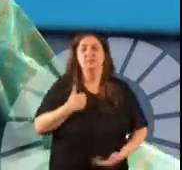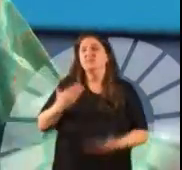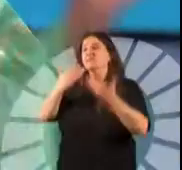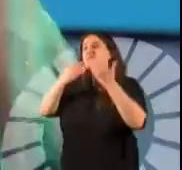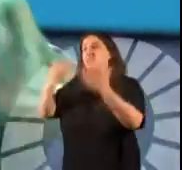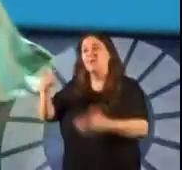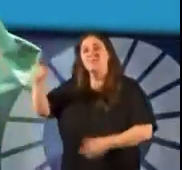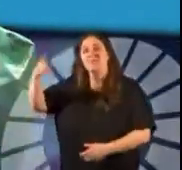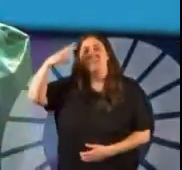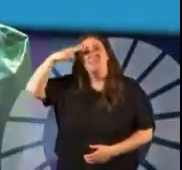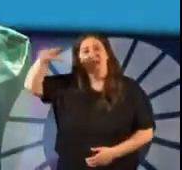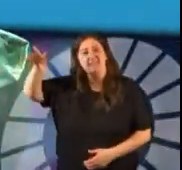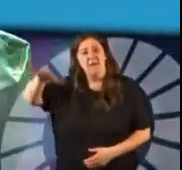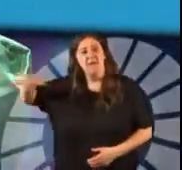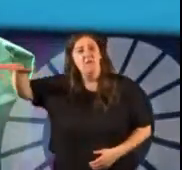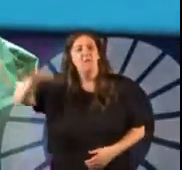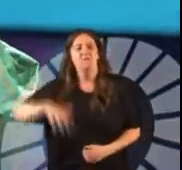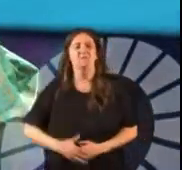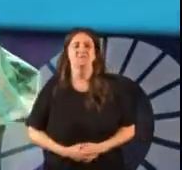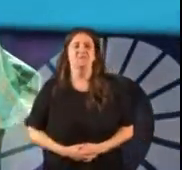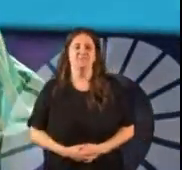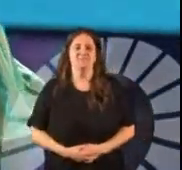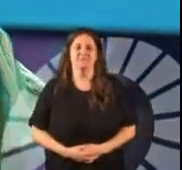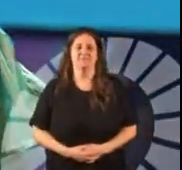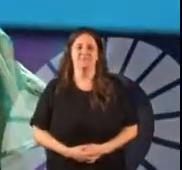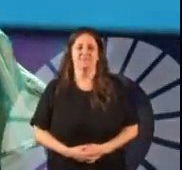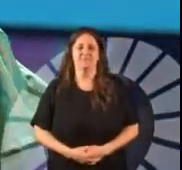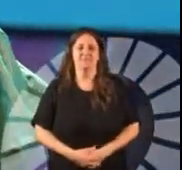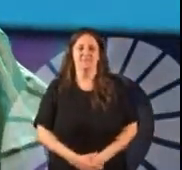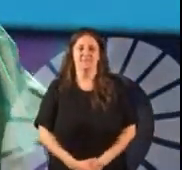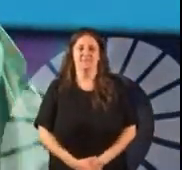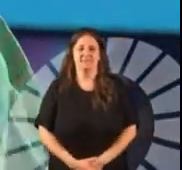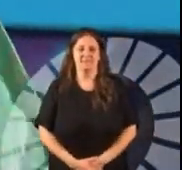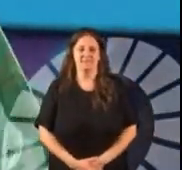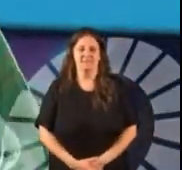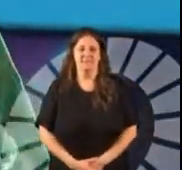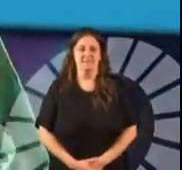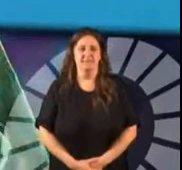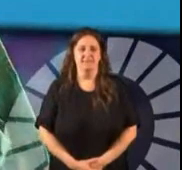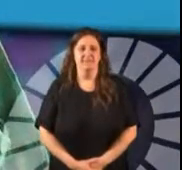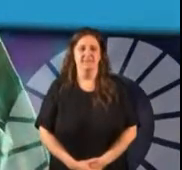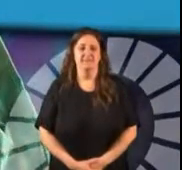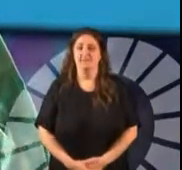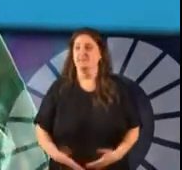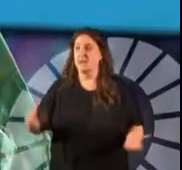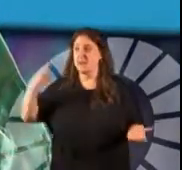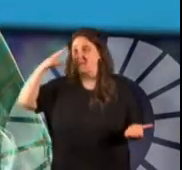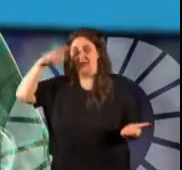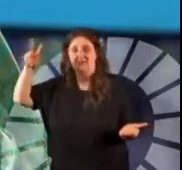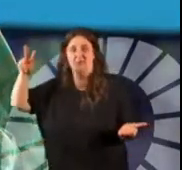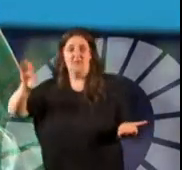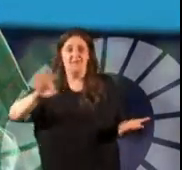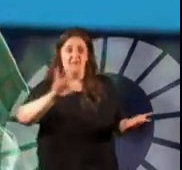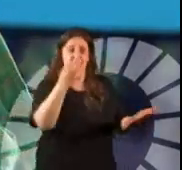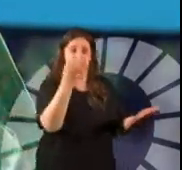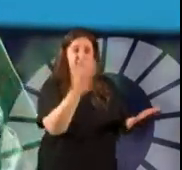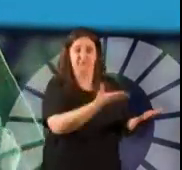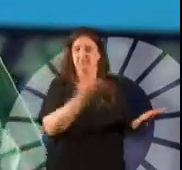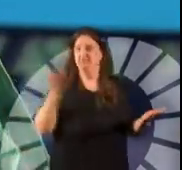Thank you to France and Mexico for both countries made this day